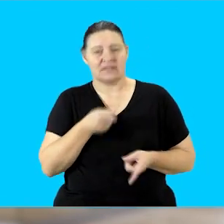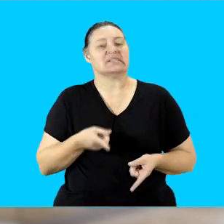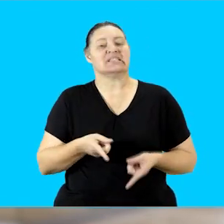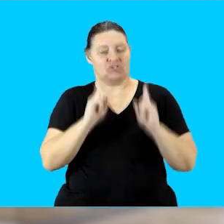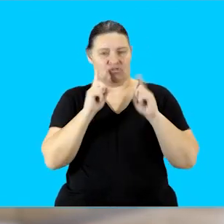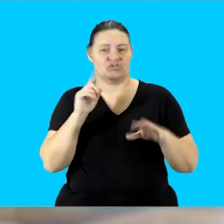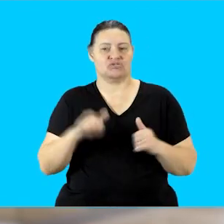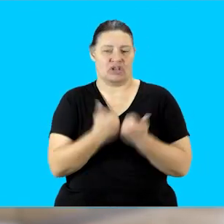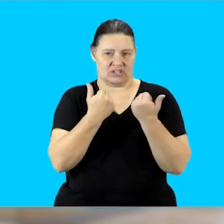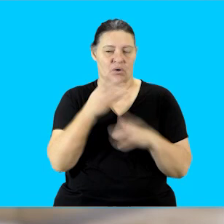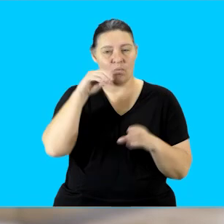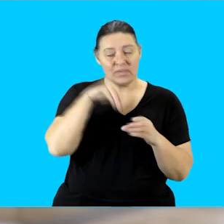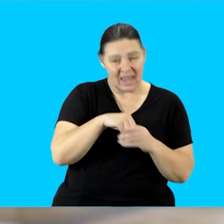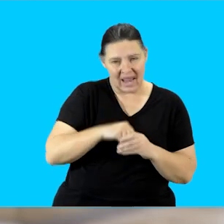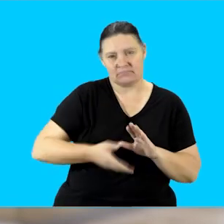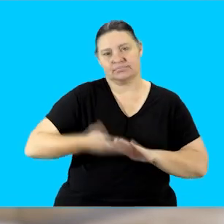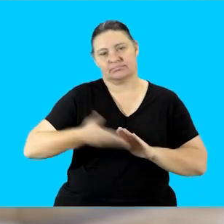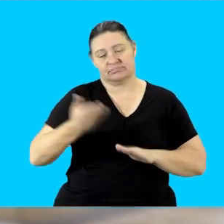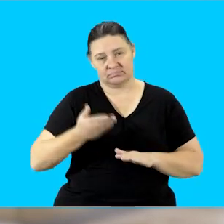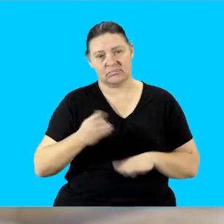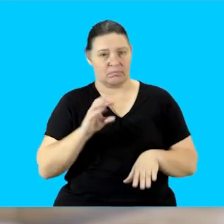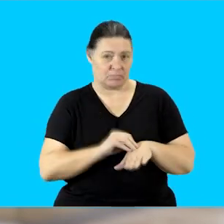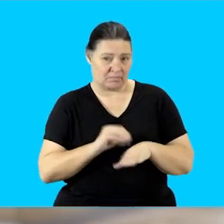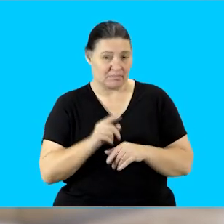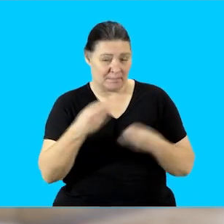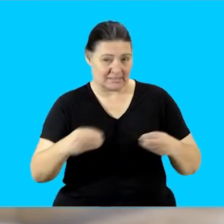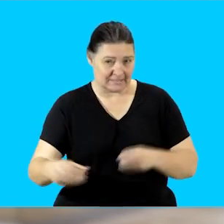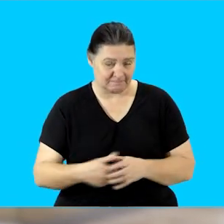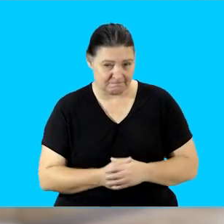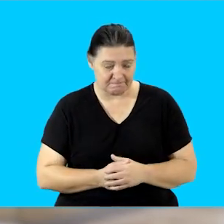poses a very serious challenge in the smooth running of the business.